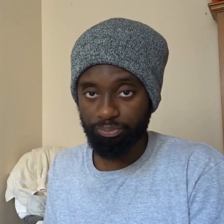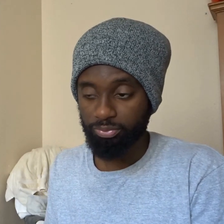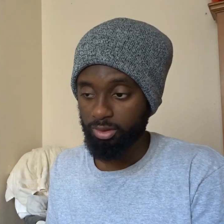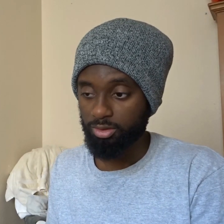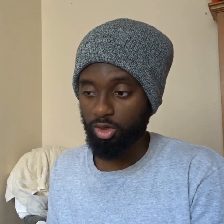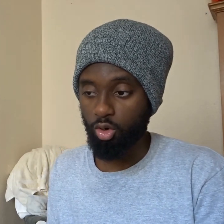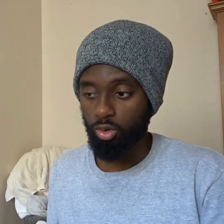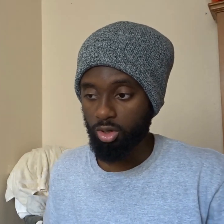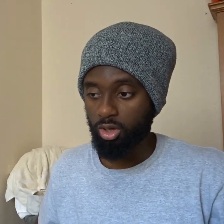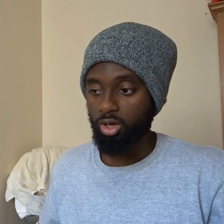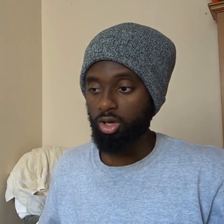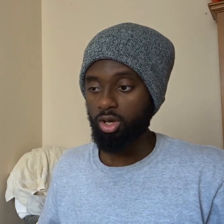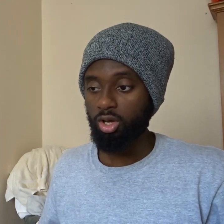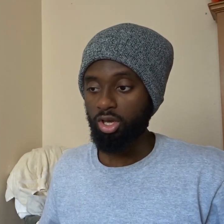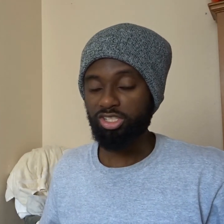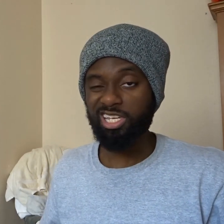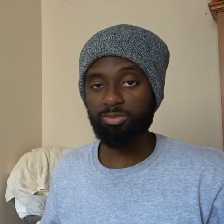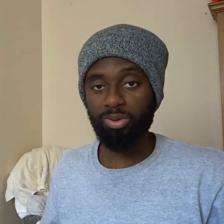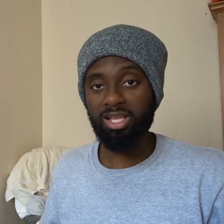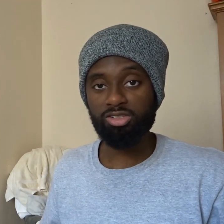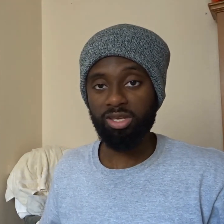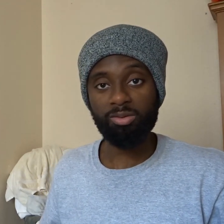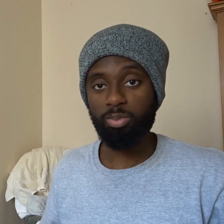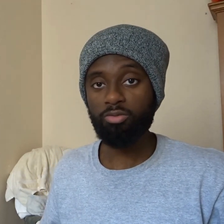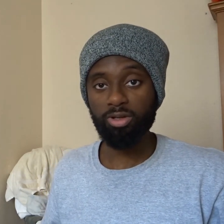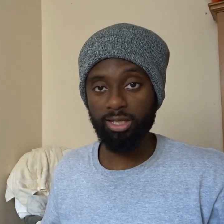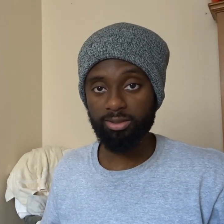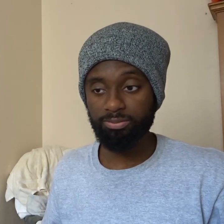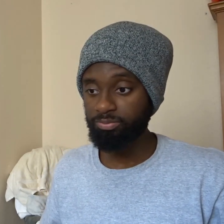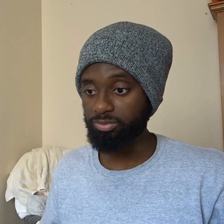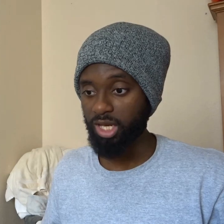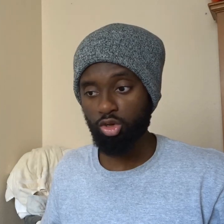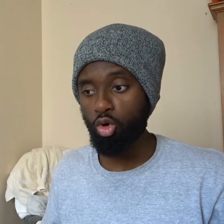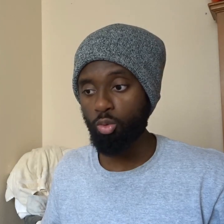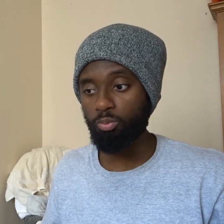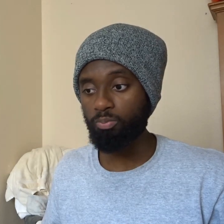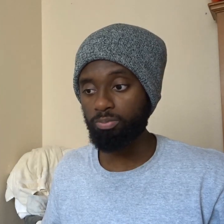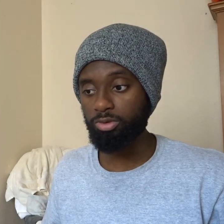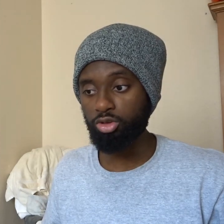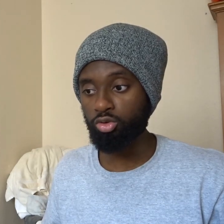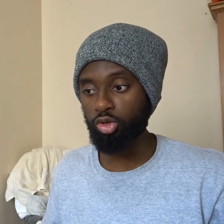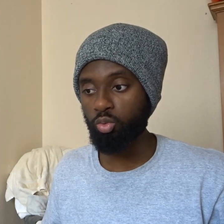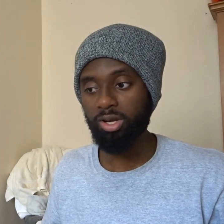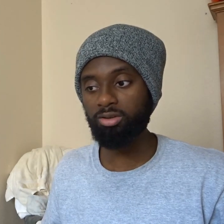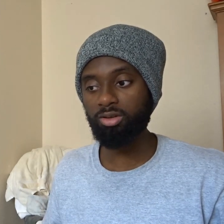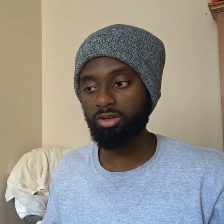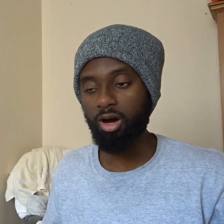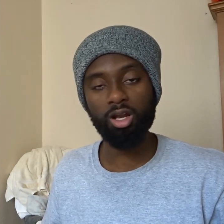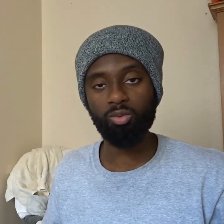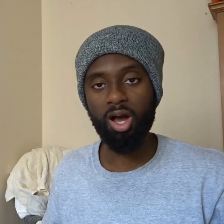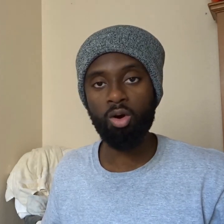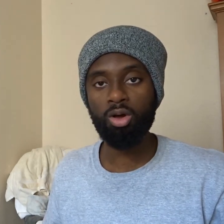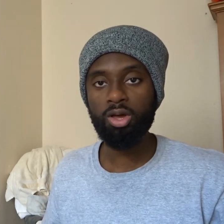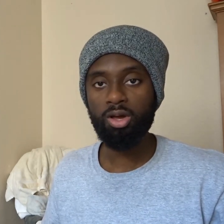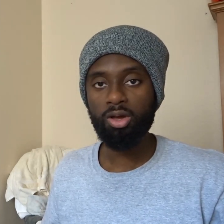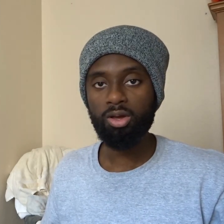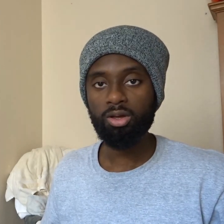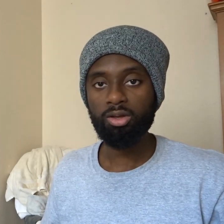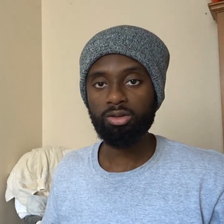anyway. So she blends in perfectly. Now you wouldn't call her